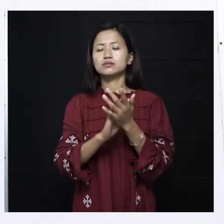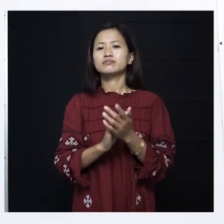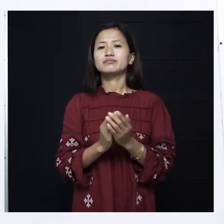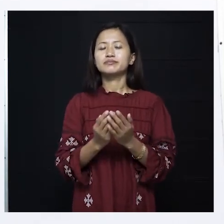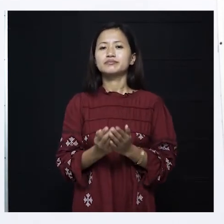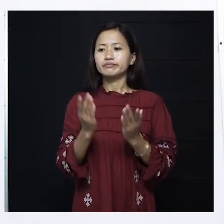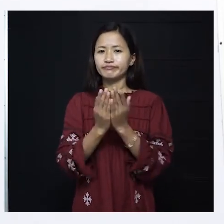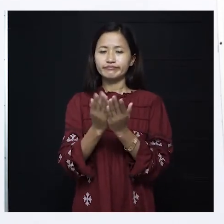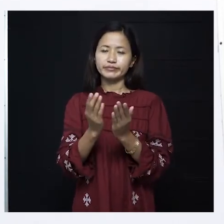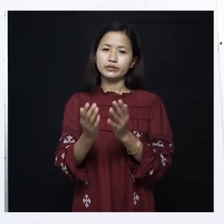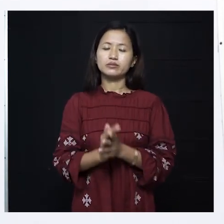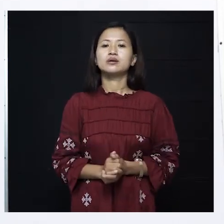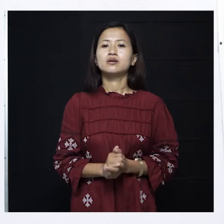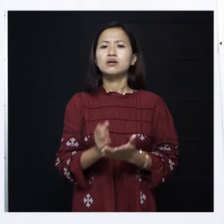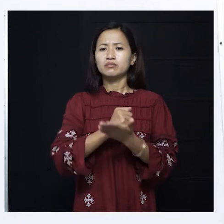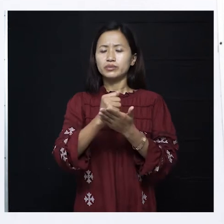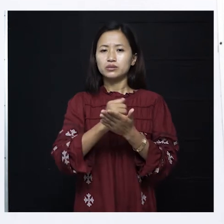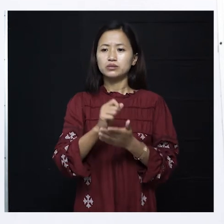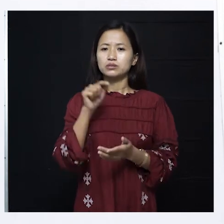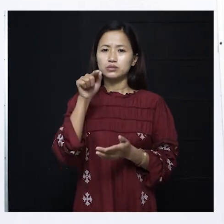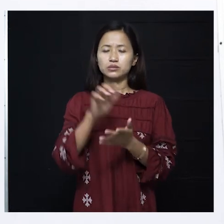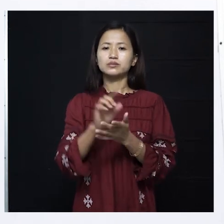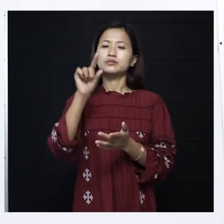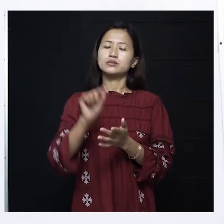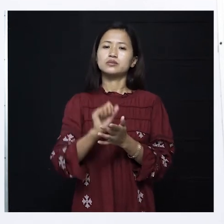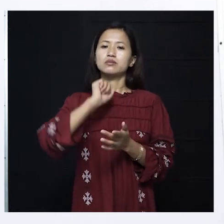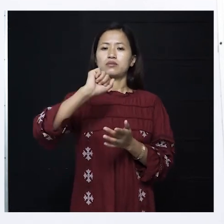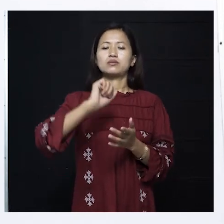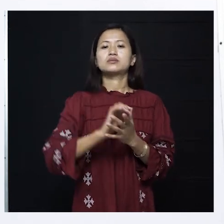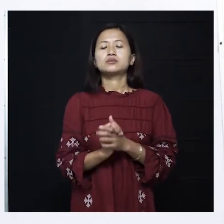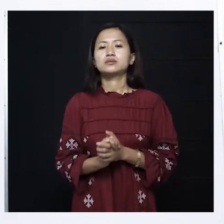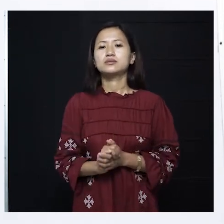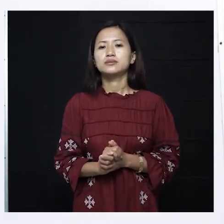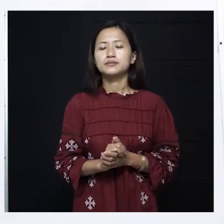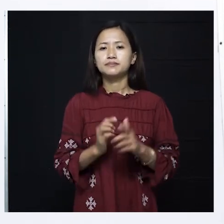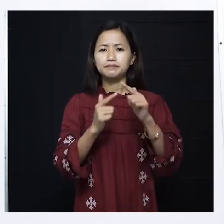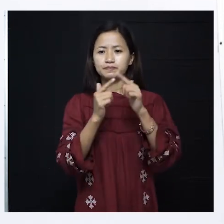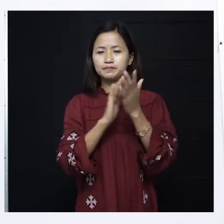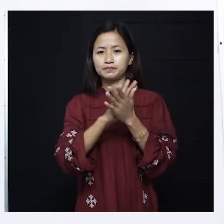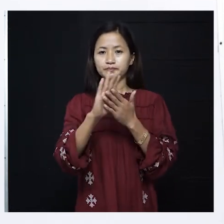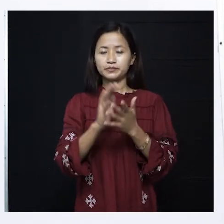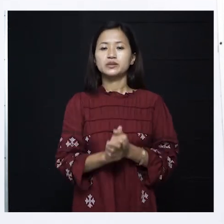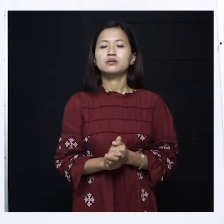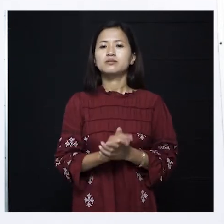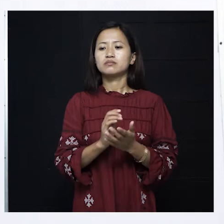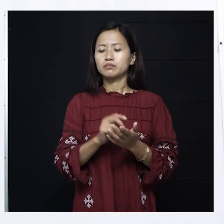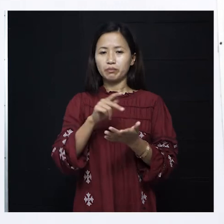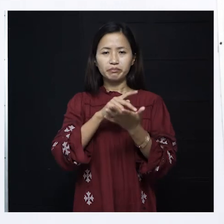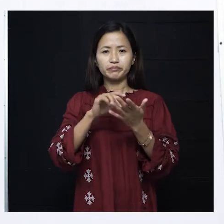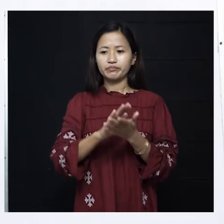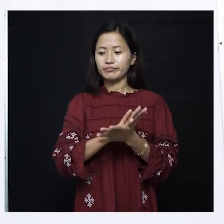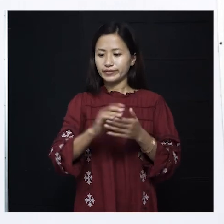the practical part. Okay, practical, I want you to do it yourself. Okay, so theory part, we have done that, and here we